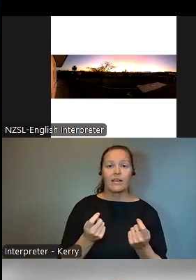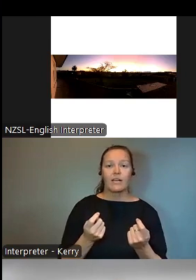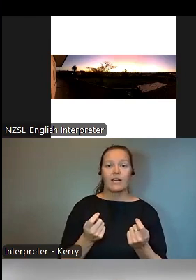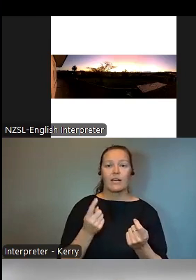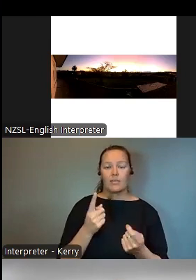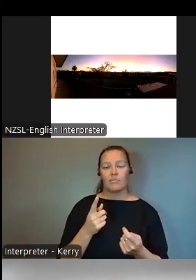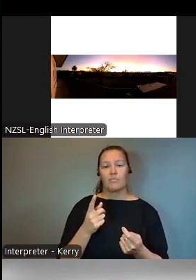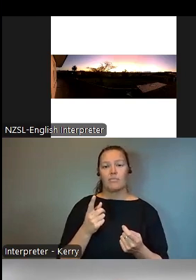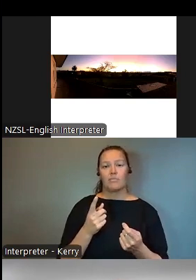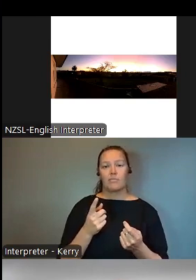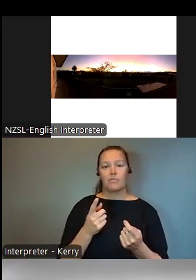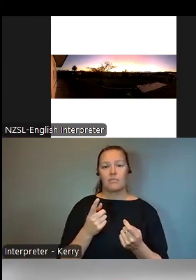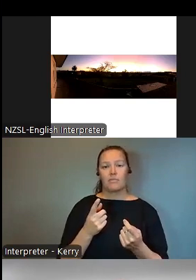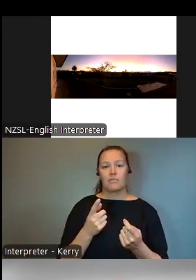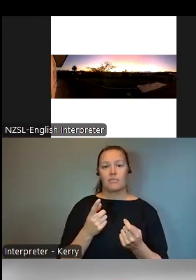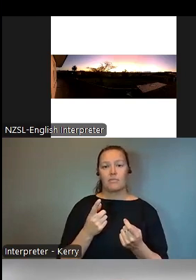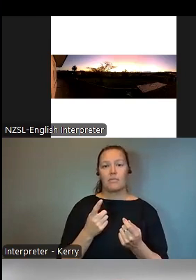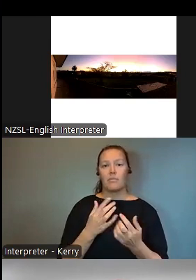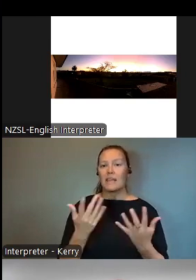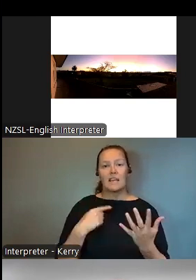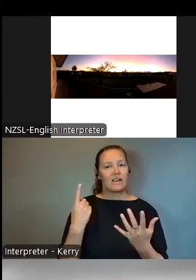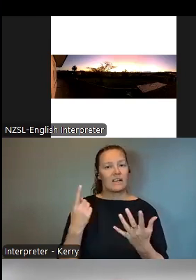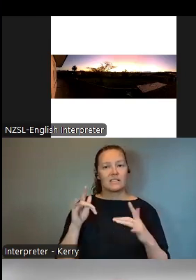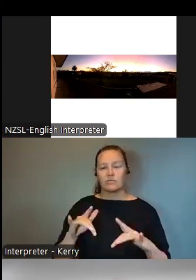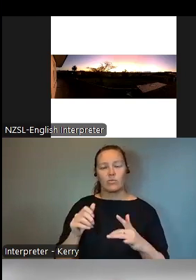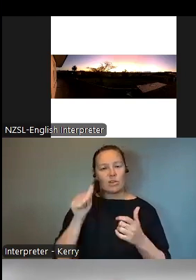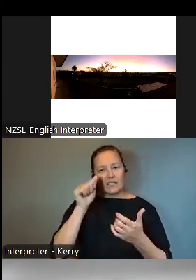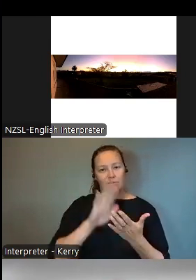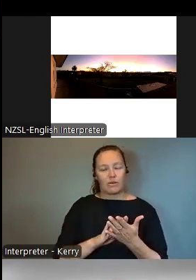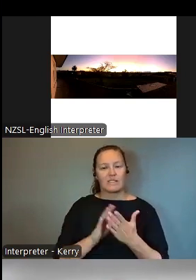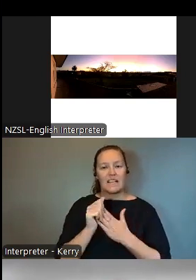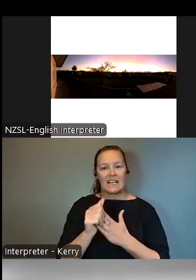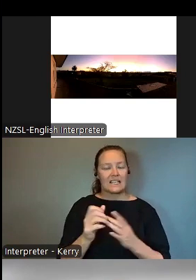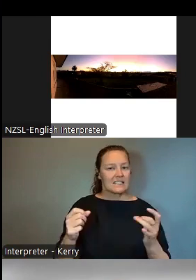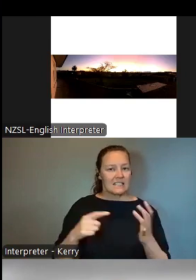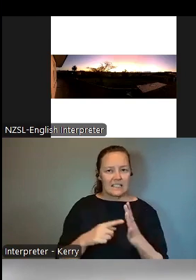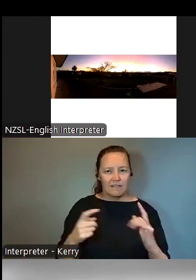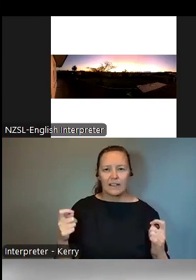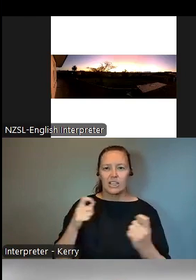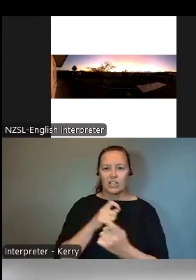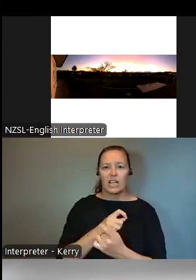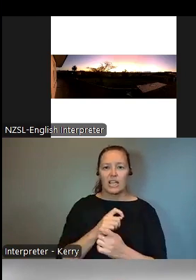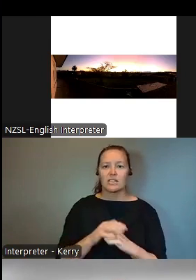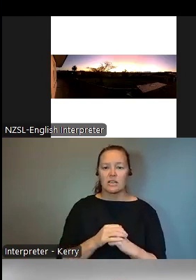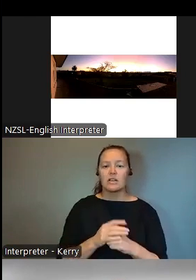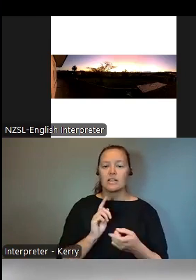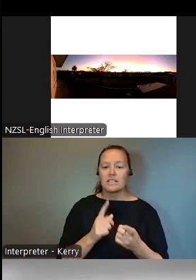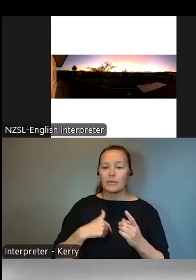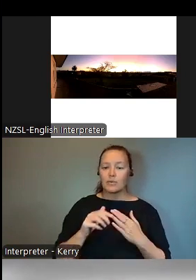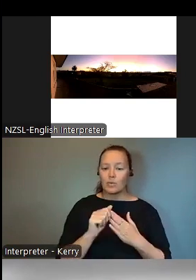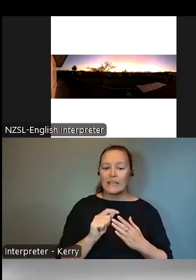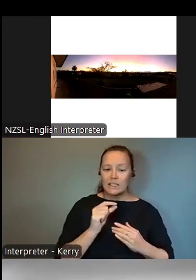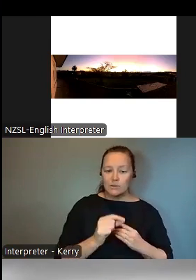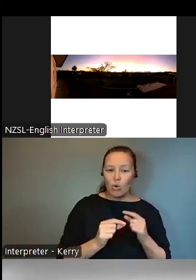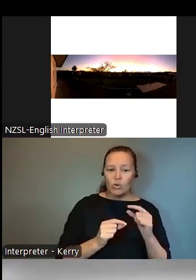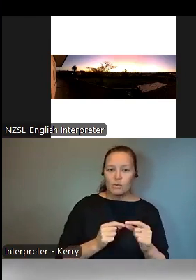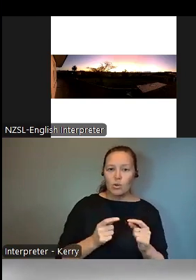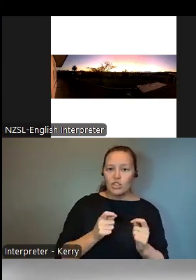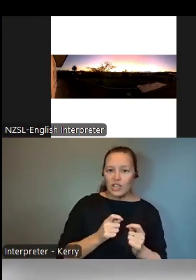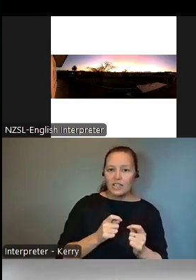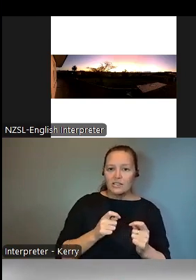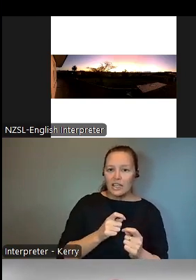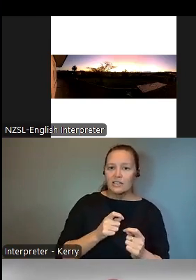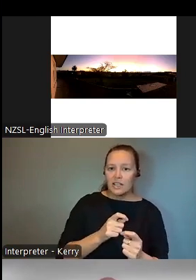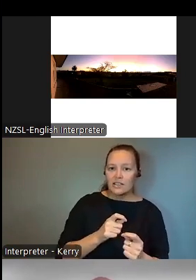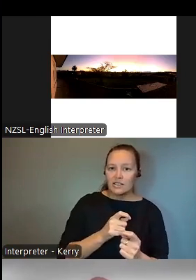experience in leading significant change efforts. We're often used to leading small incremental changes or a